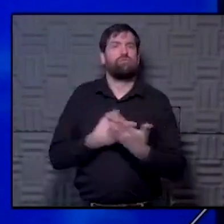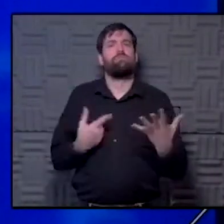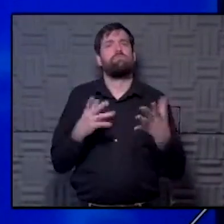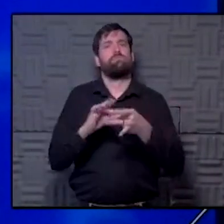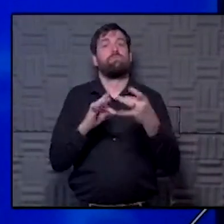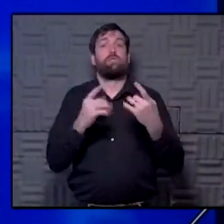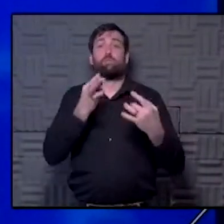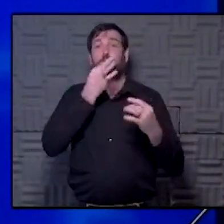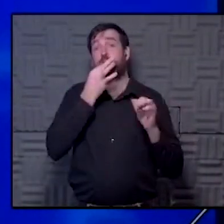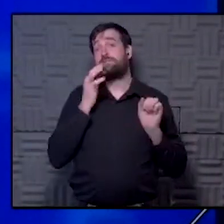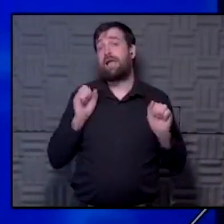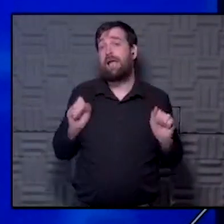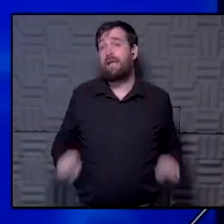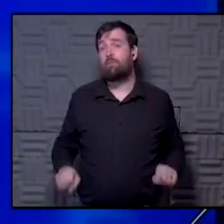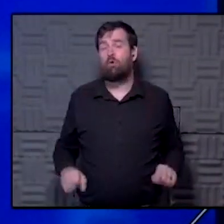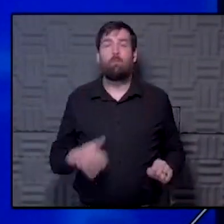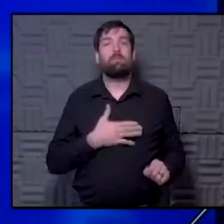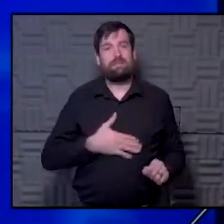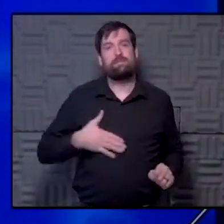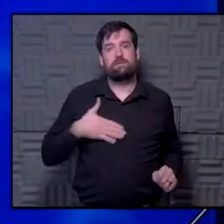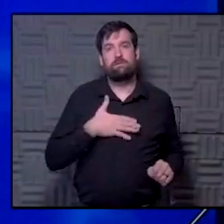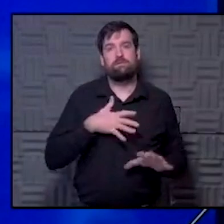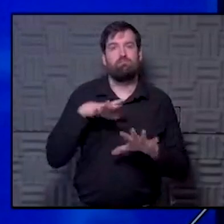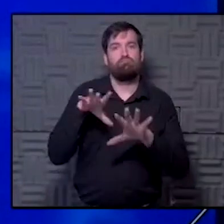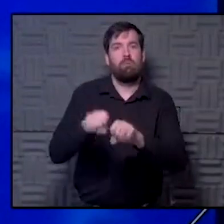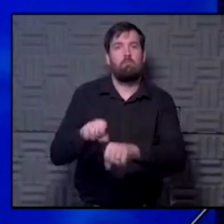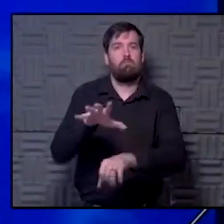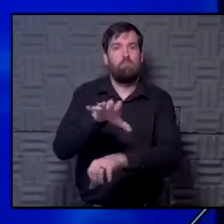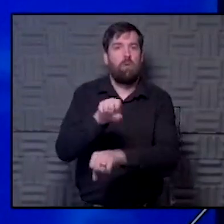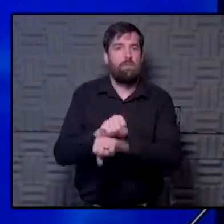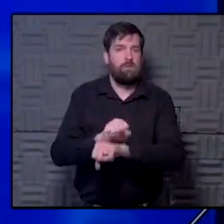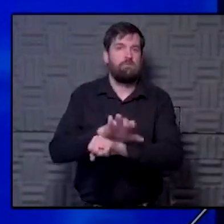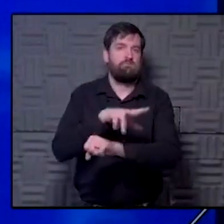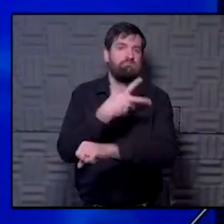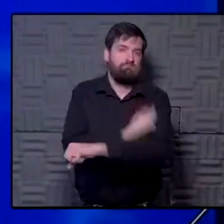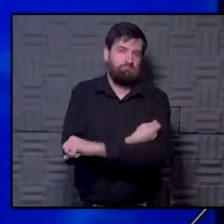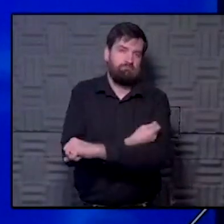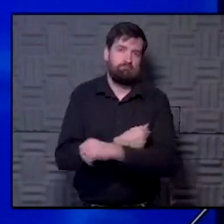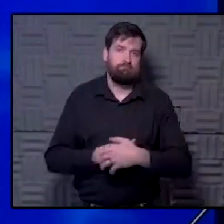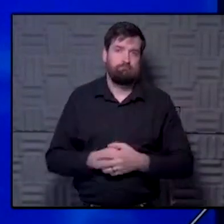you're able, please get your appointment and get your vaccine.